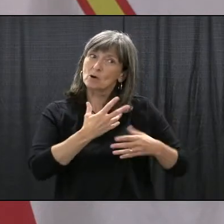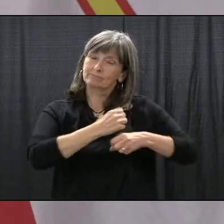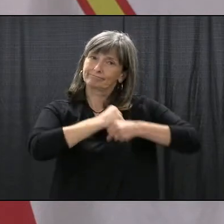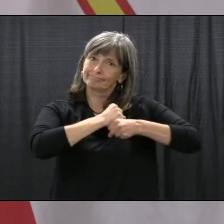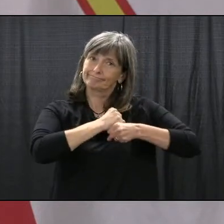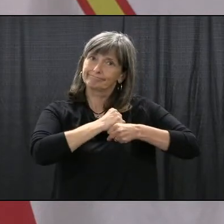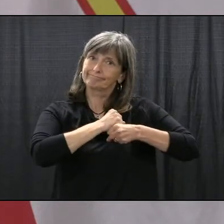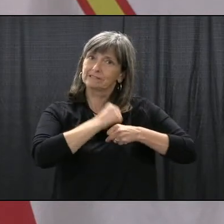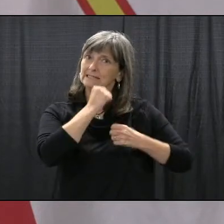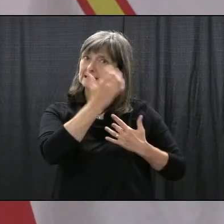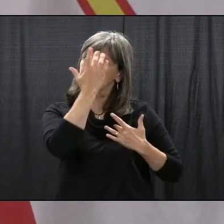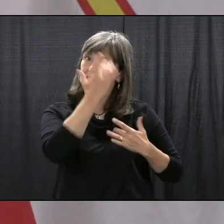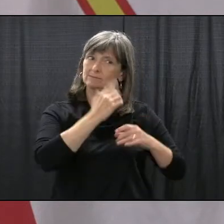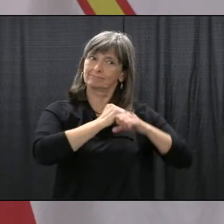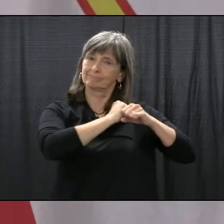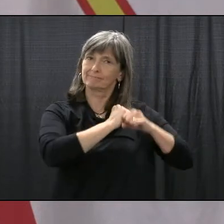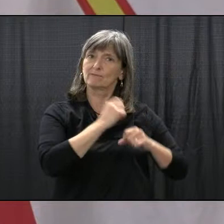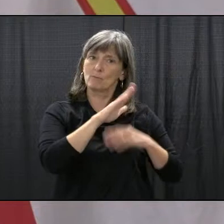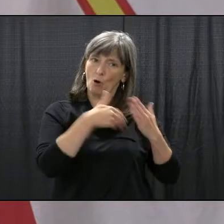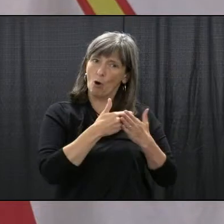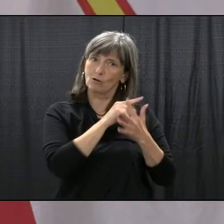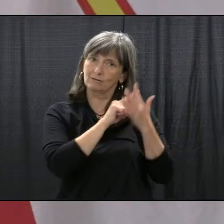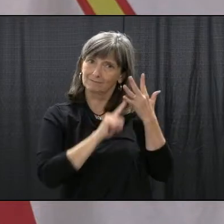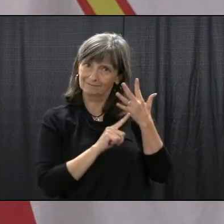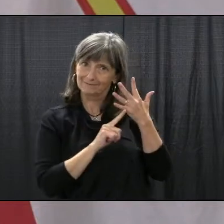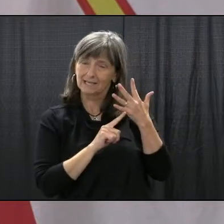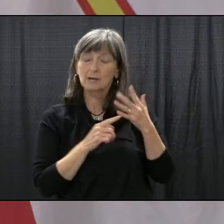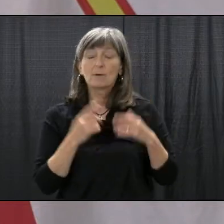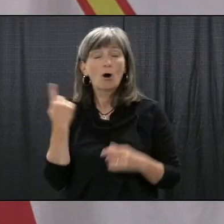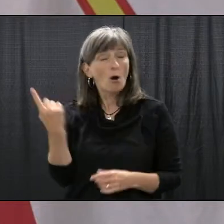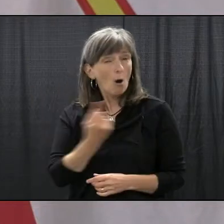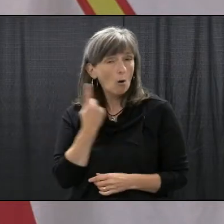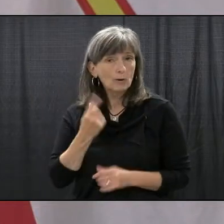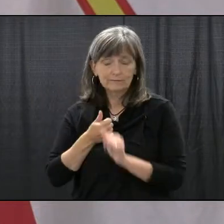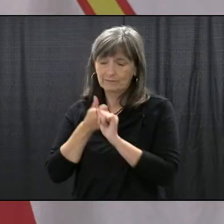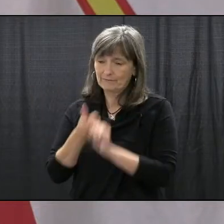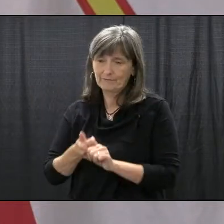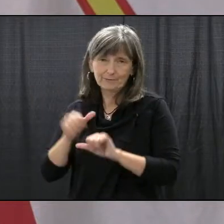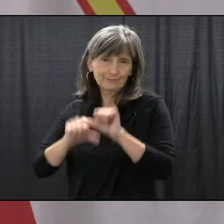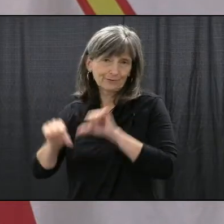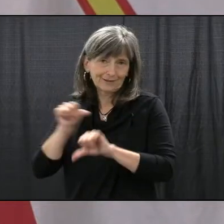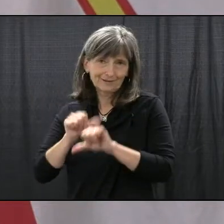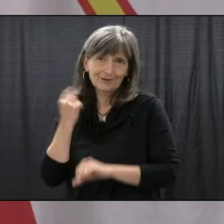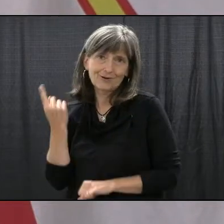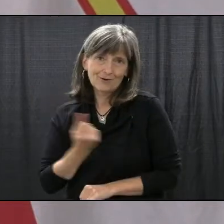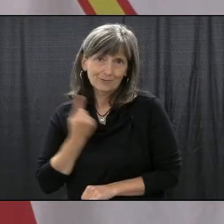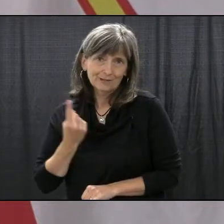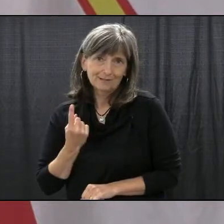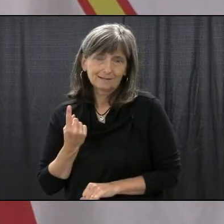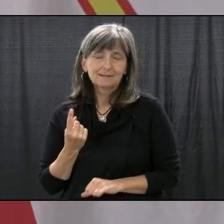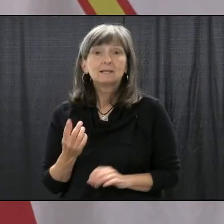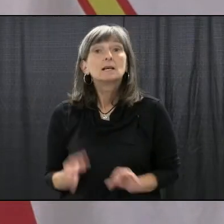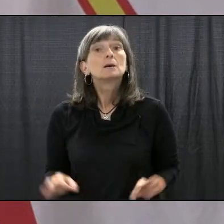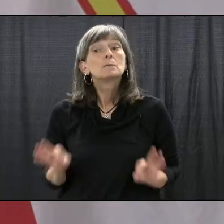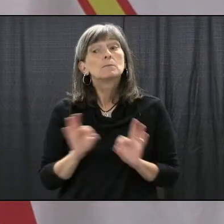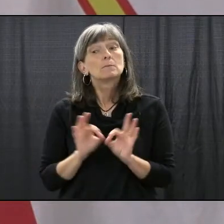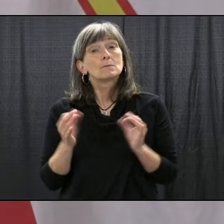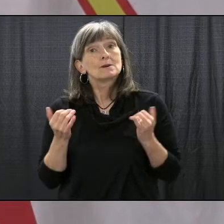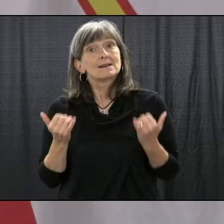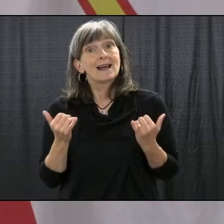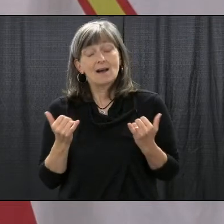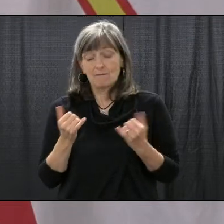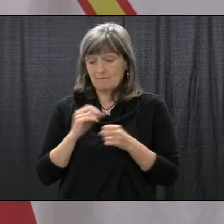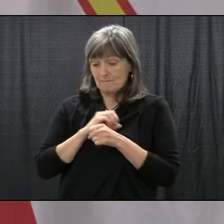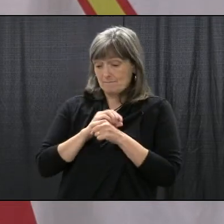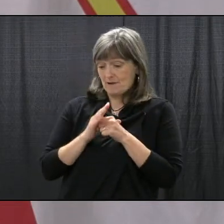always, we will respond based on where the science leads us. For now, the most important thing that everyone can do to help bring